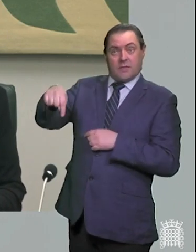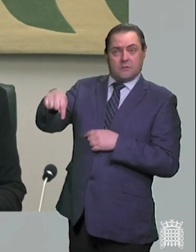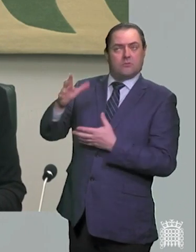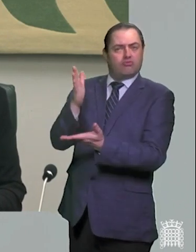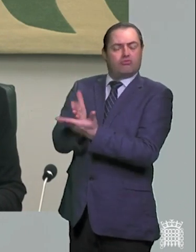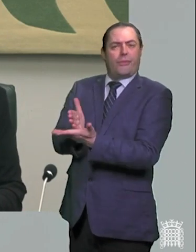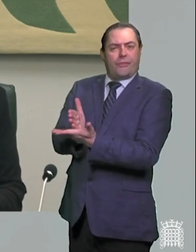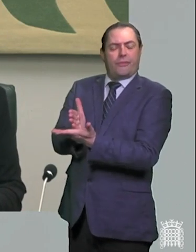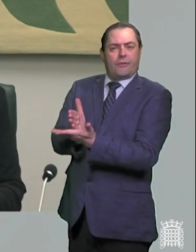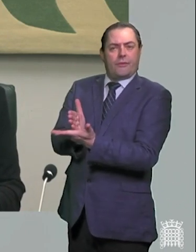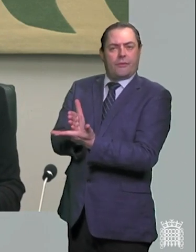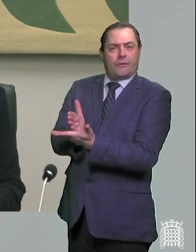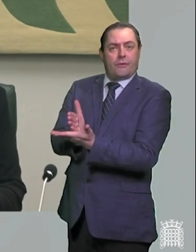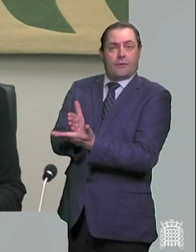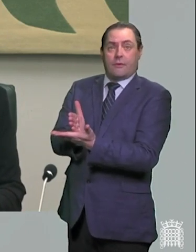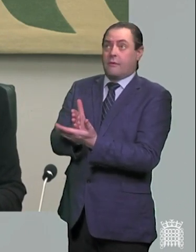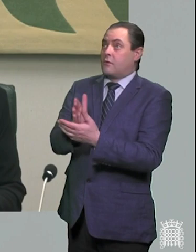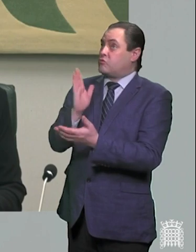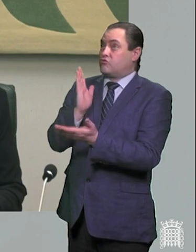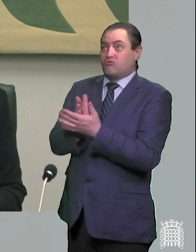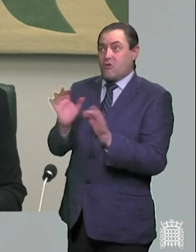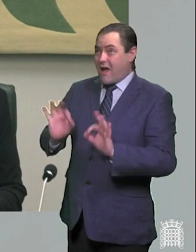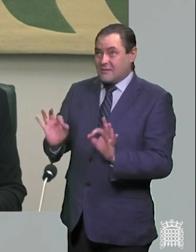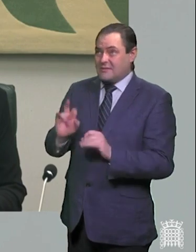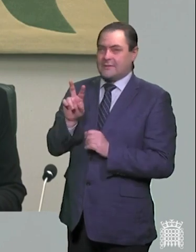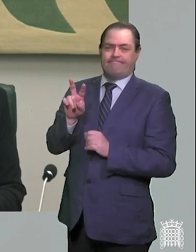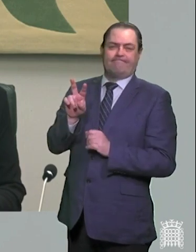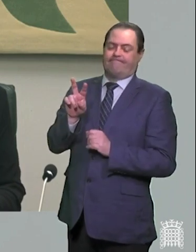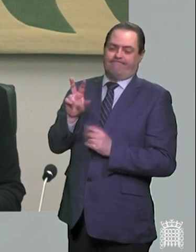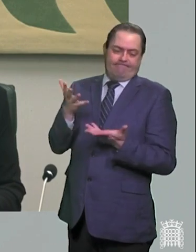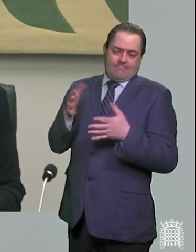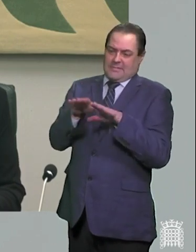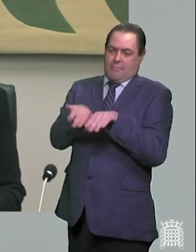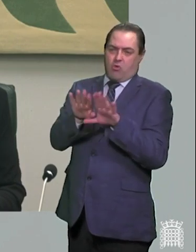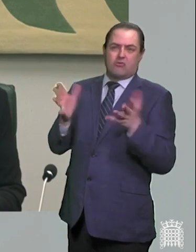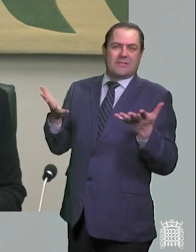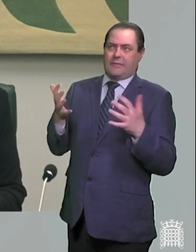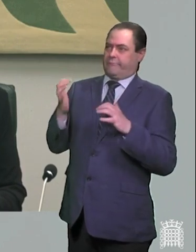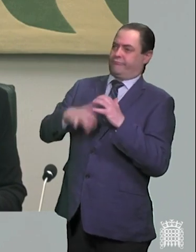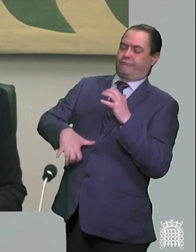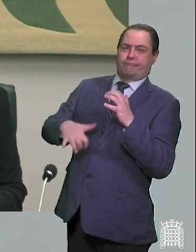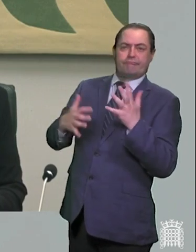the truth. And without that trust, our entire parliamentary democracy is undermined.